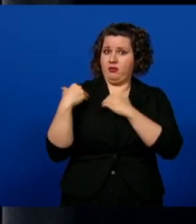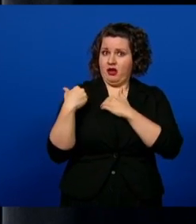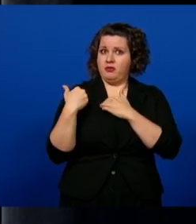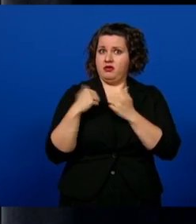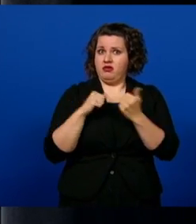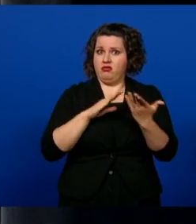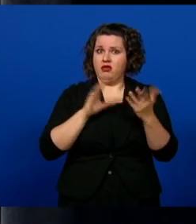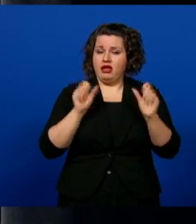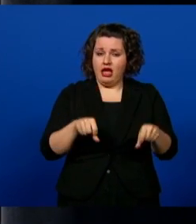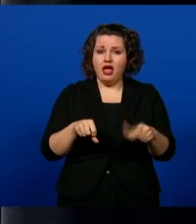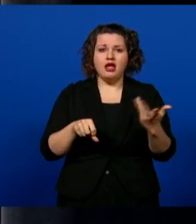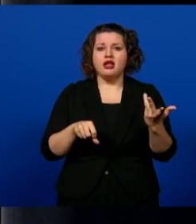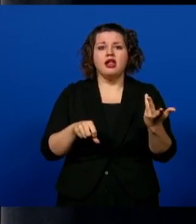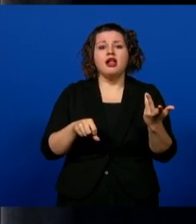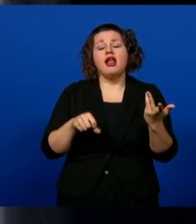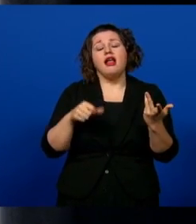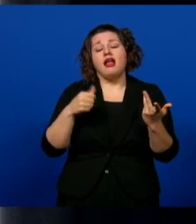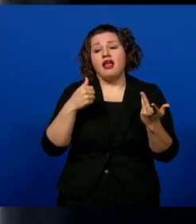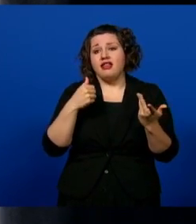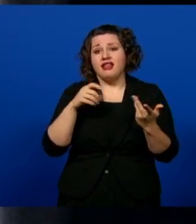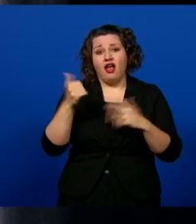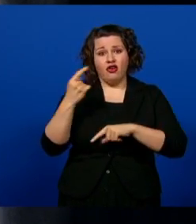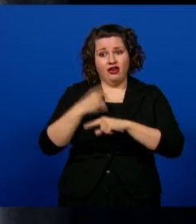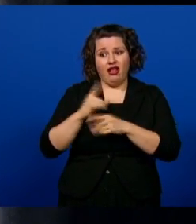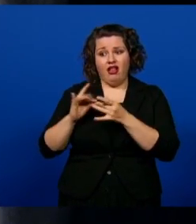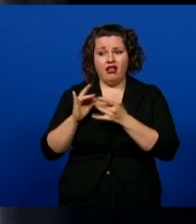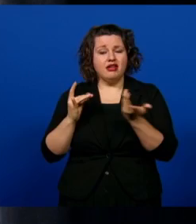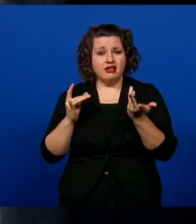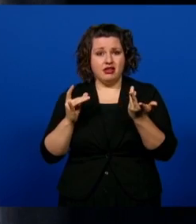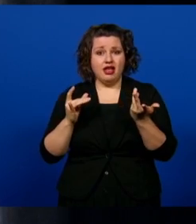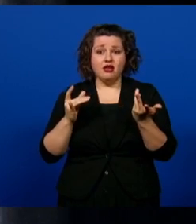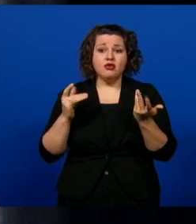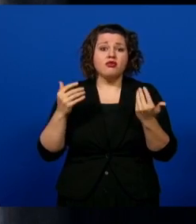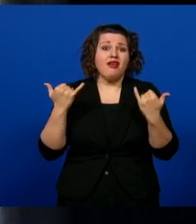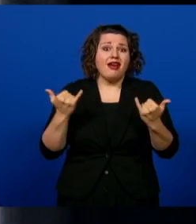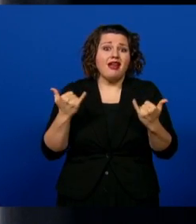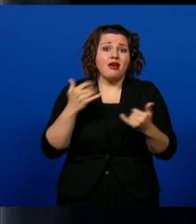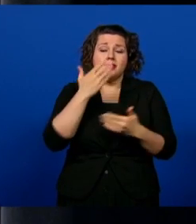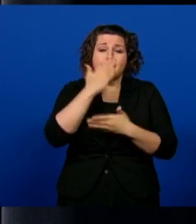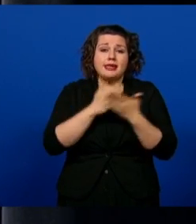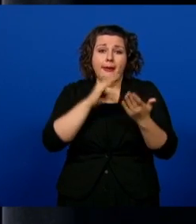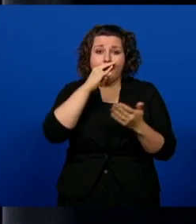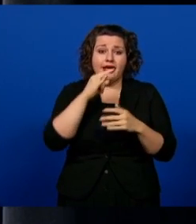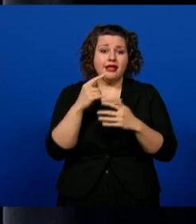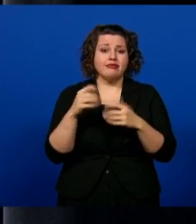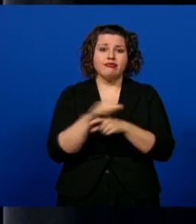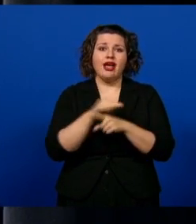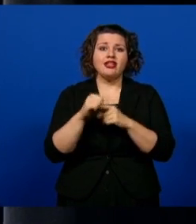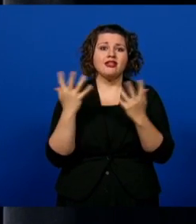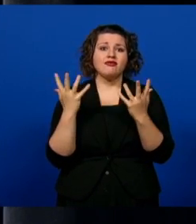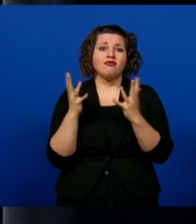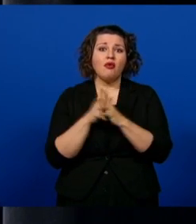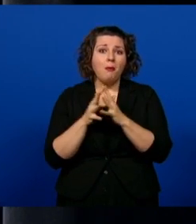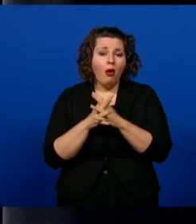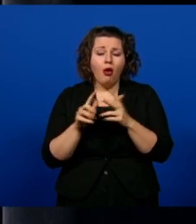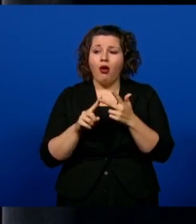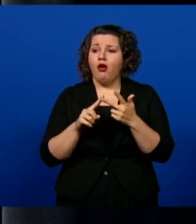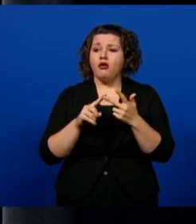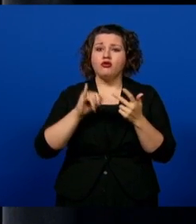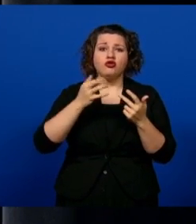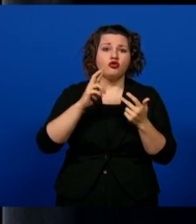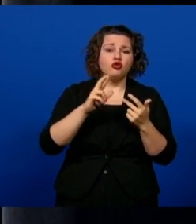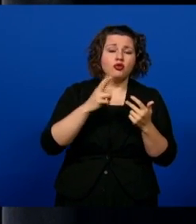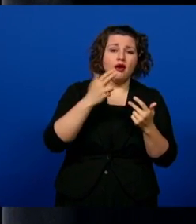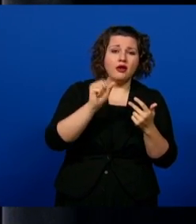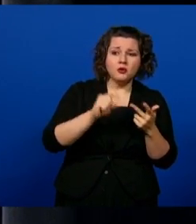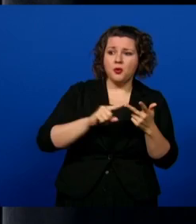said this the other day, and I don't mean to say it lightly, but we have kids that are practicing football right now. You know, we have junior high and high school kids that are